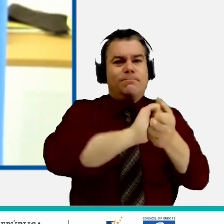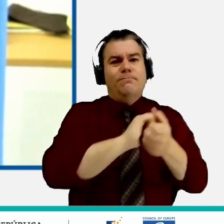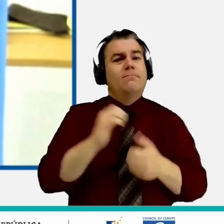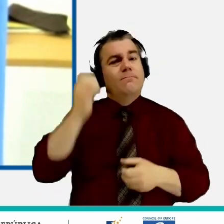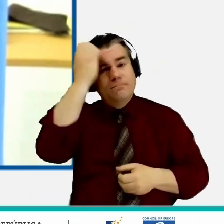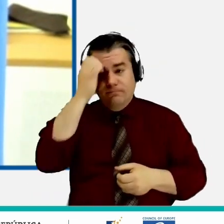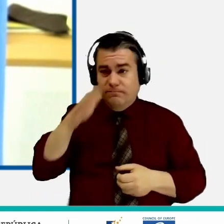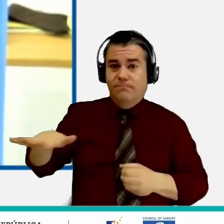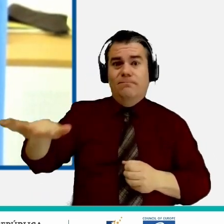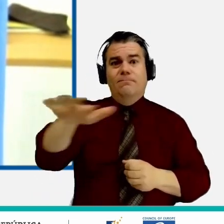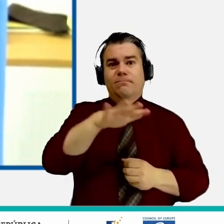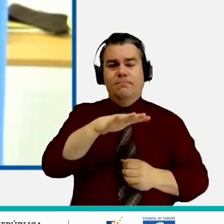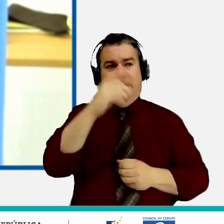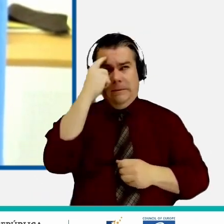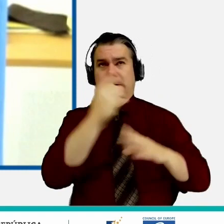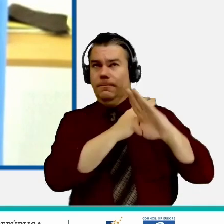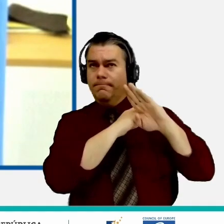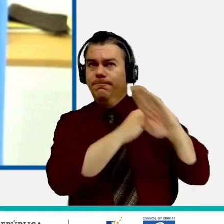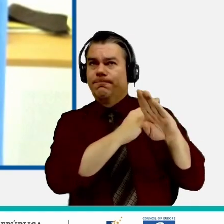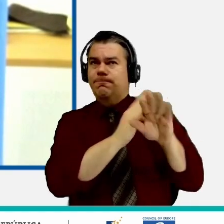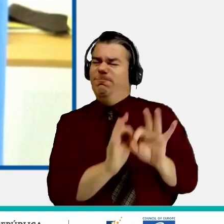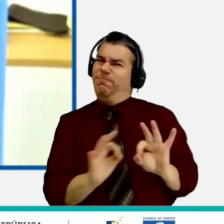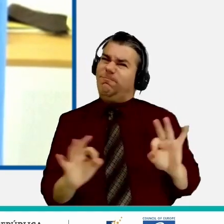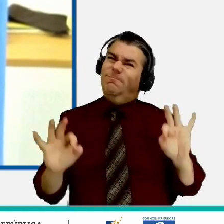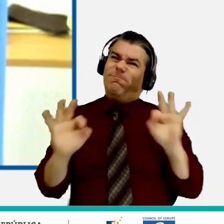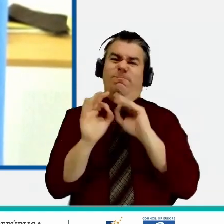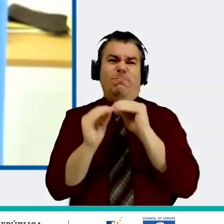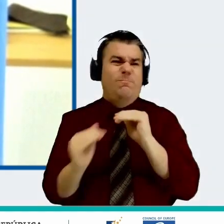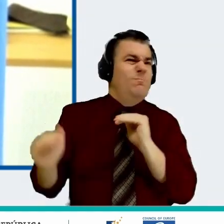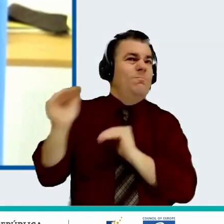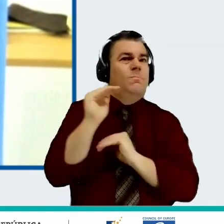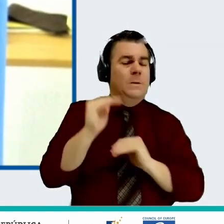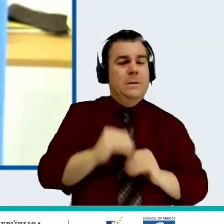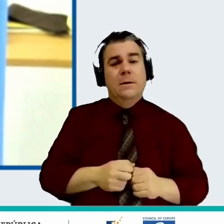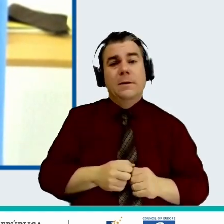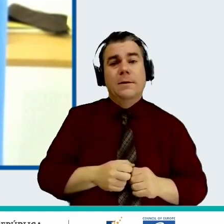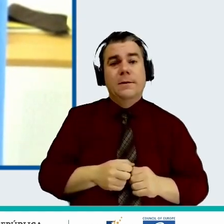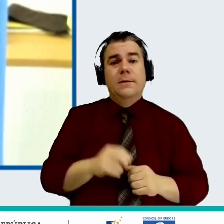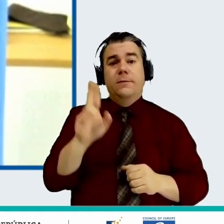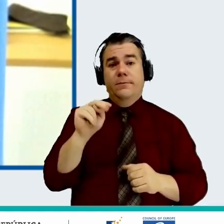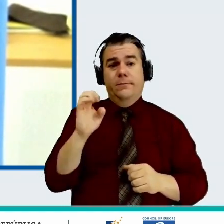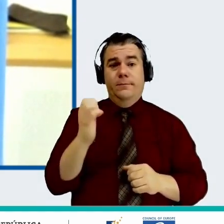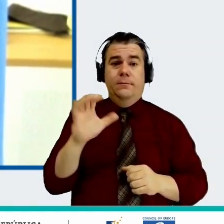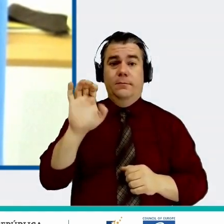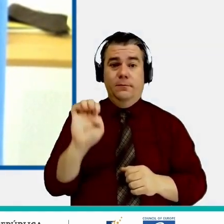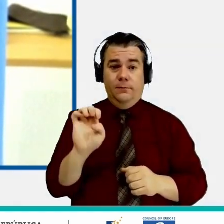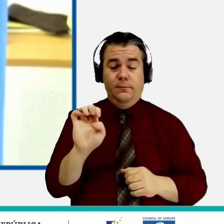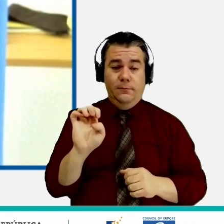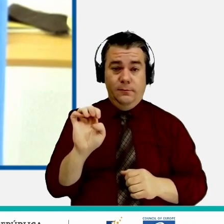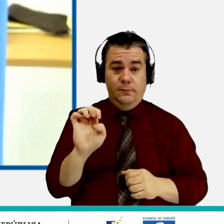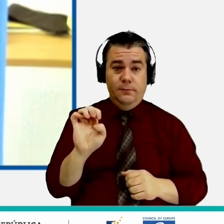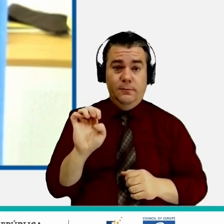make prevention a number one priority. From UNECE side, this is a